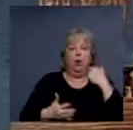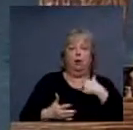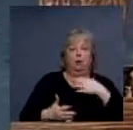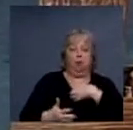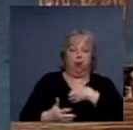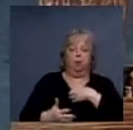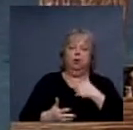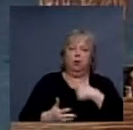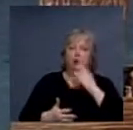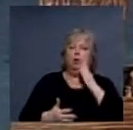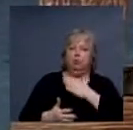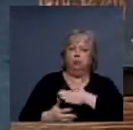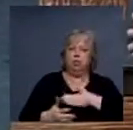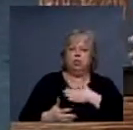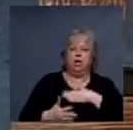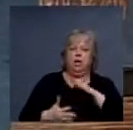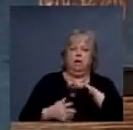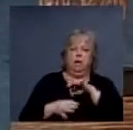defer.